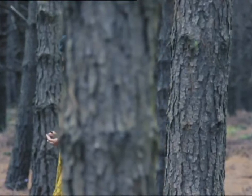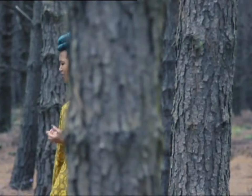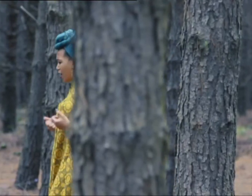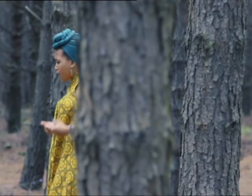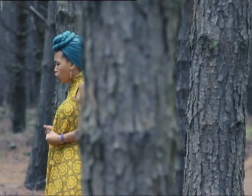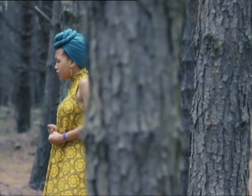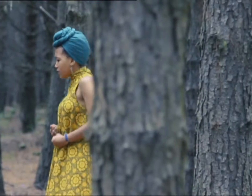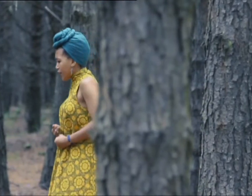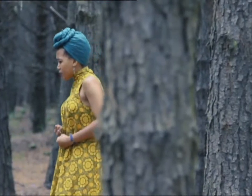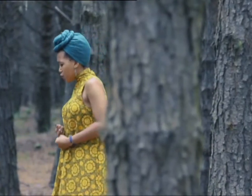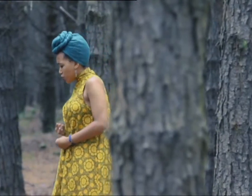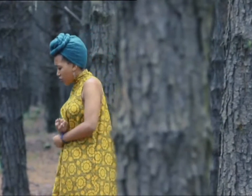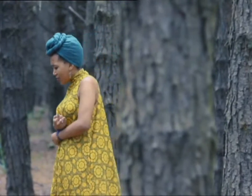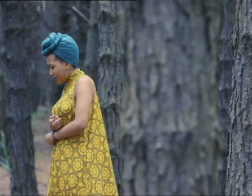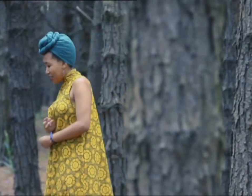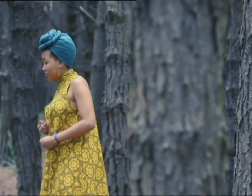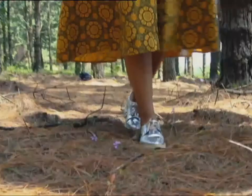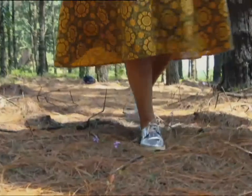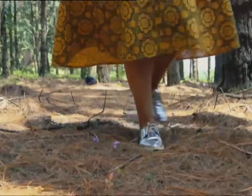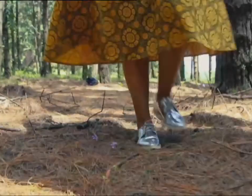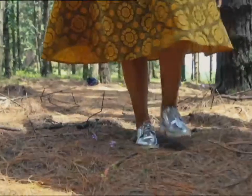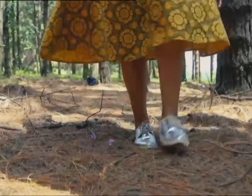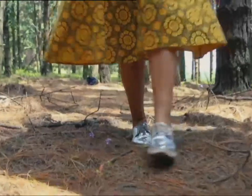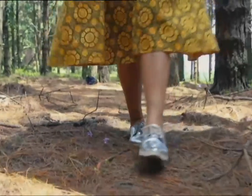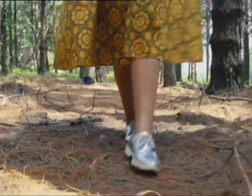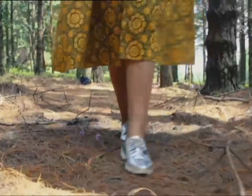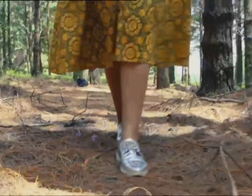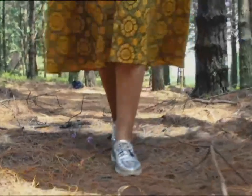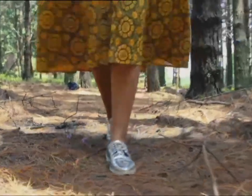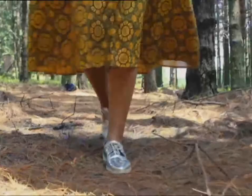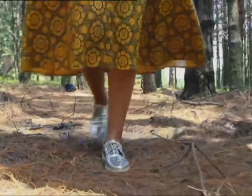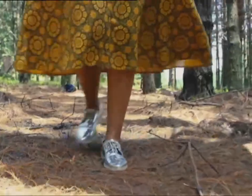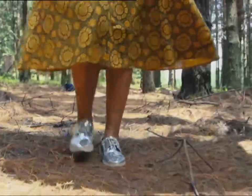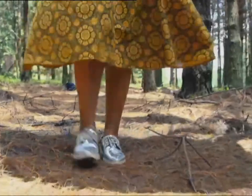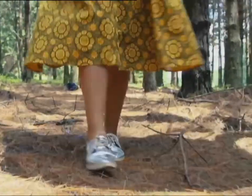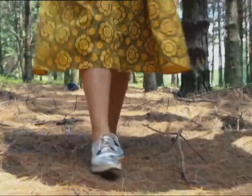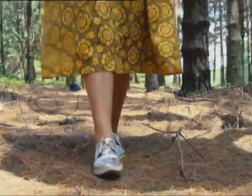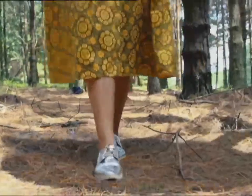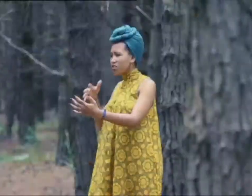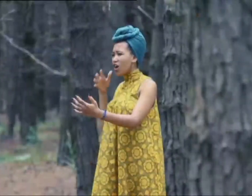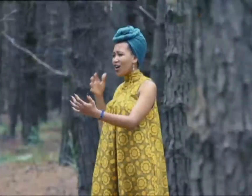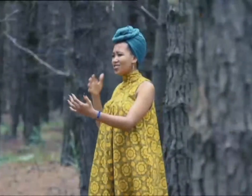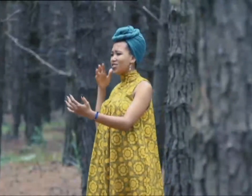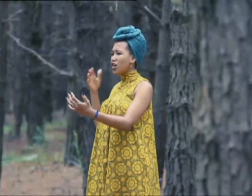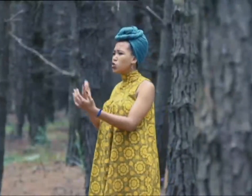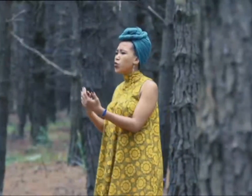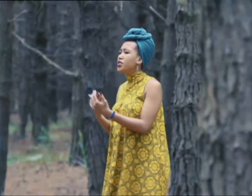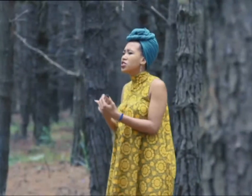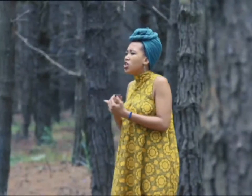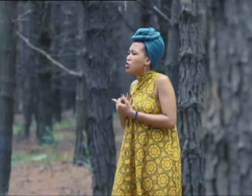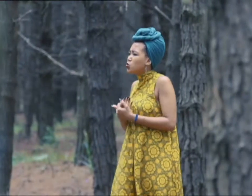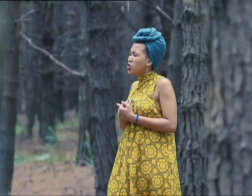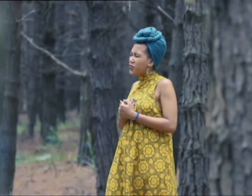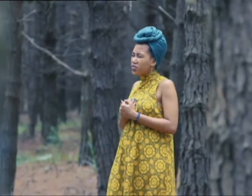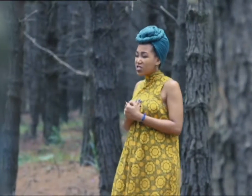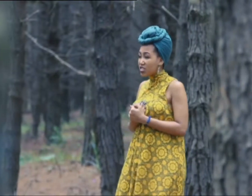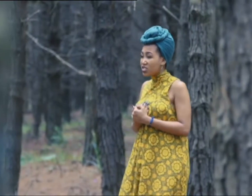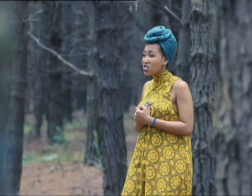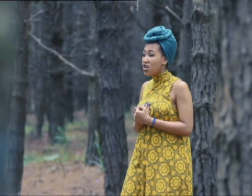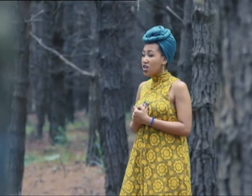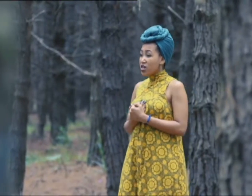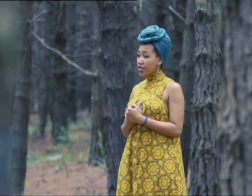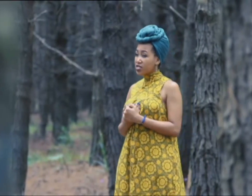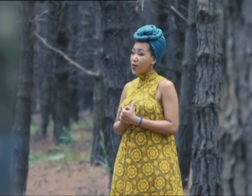of the heart, it poisoned man's pure thoughts and intentions, for Satan's only intention was to harden the heart to God's ways and God's word.